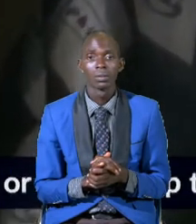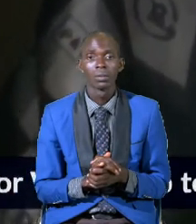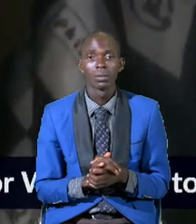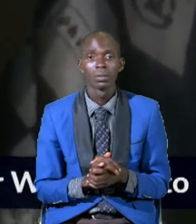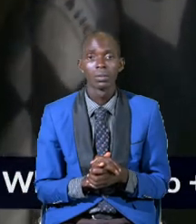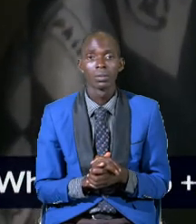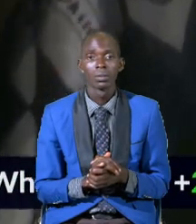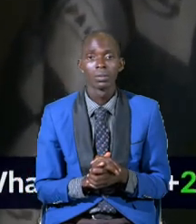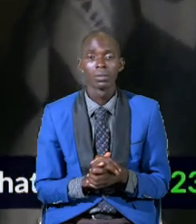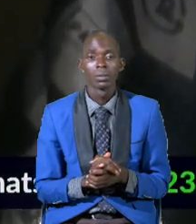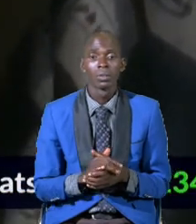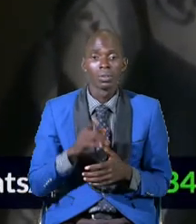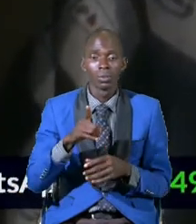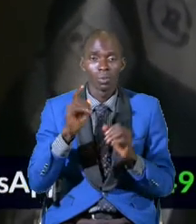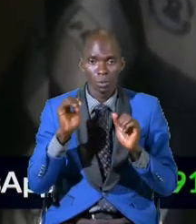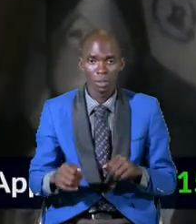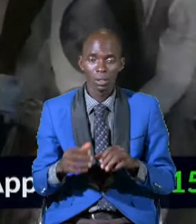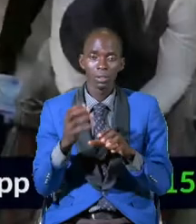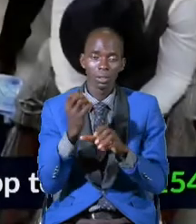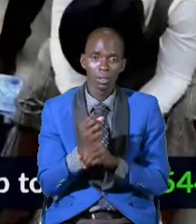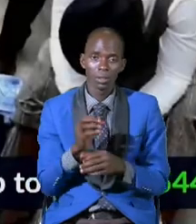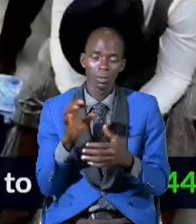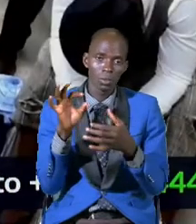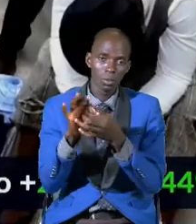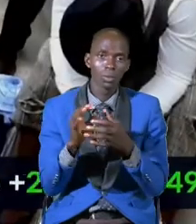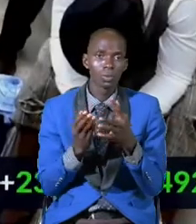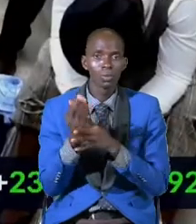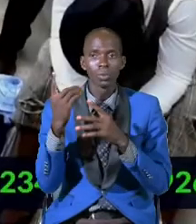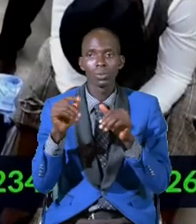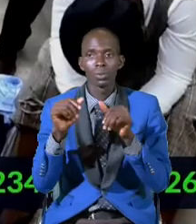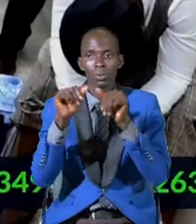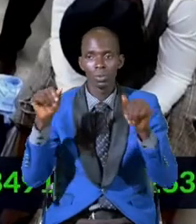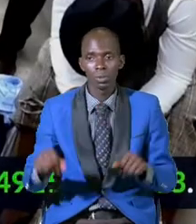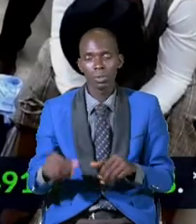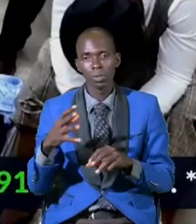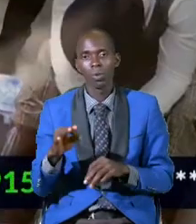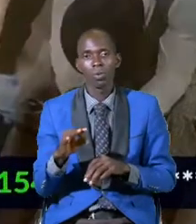You can get connection through the altar of Christ.